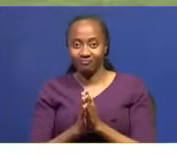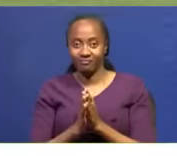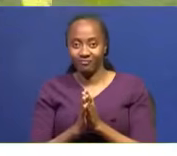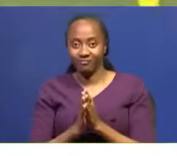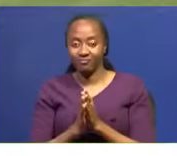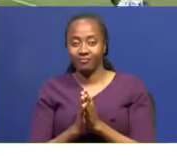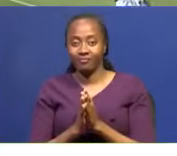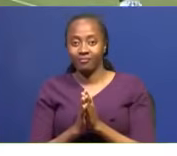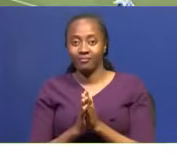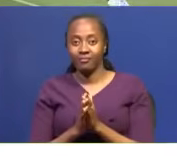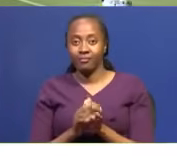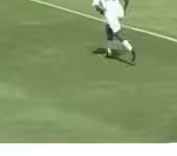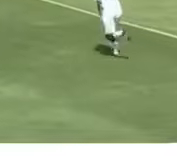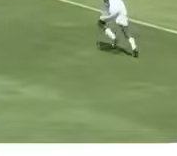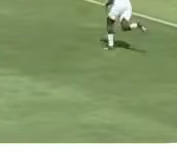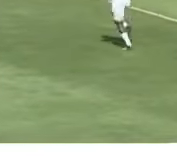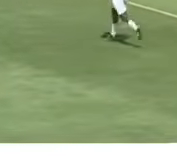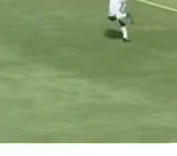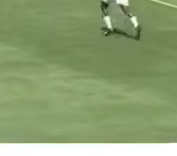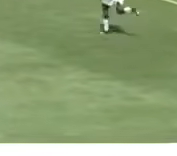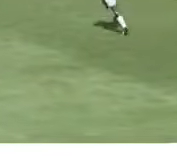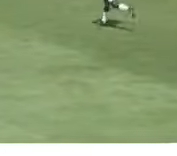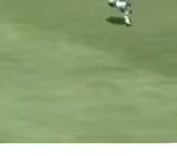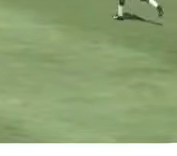Akifunga dhidi ya bingwa mtetezi CBE.